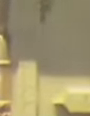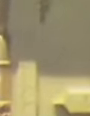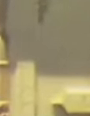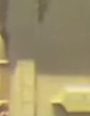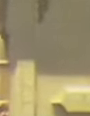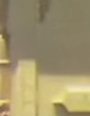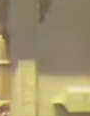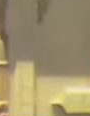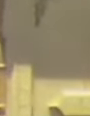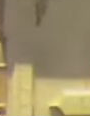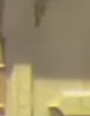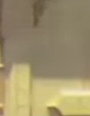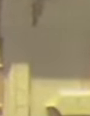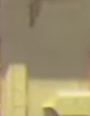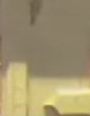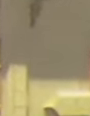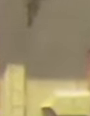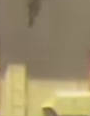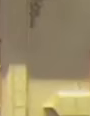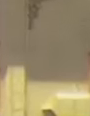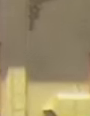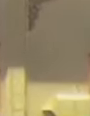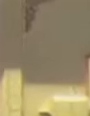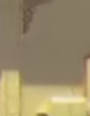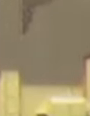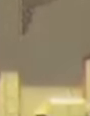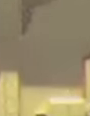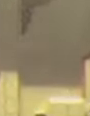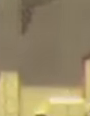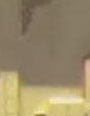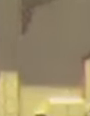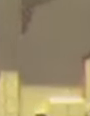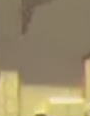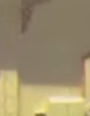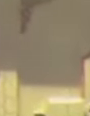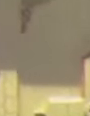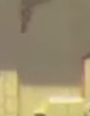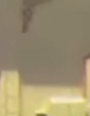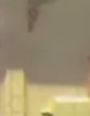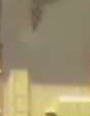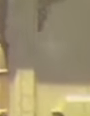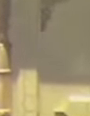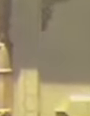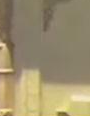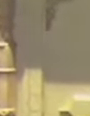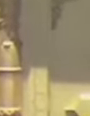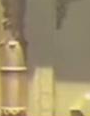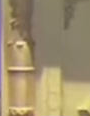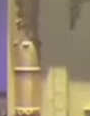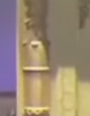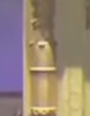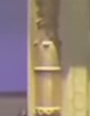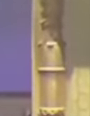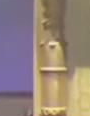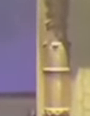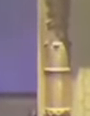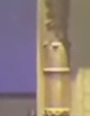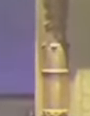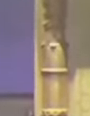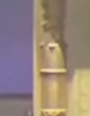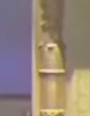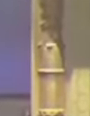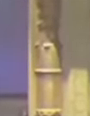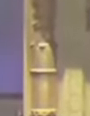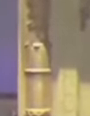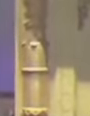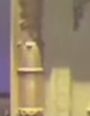ear that an individual must have. In fact, the Bible calls it the seeing eye and the hearing ear. You